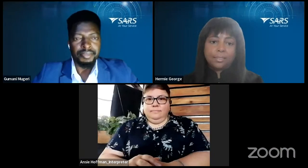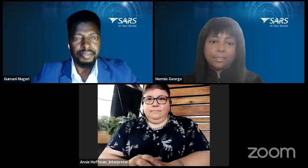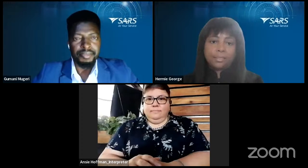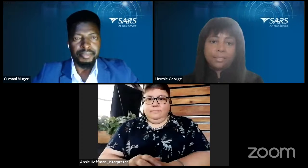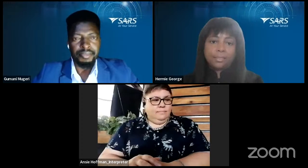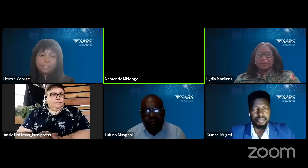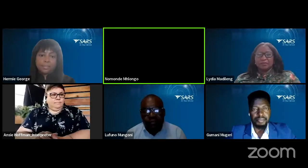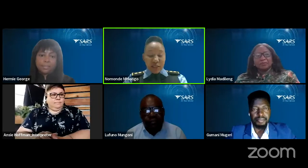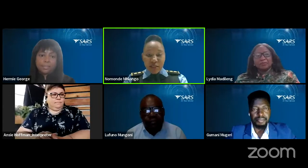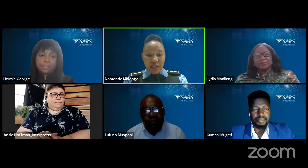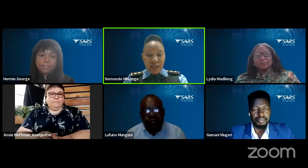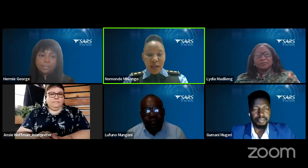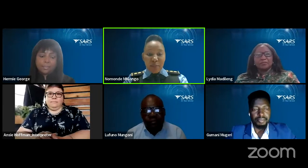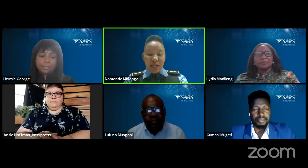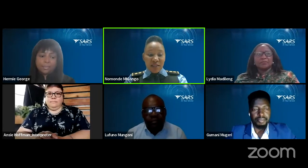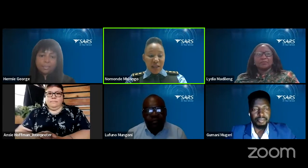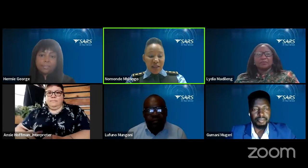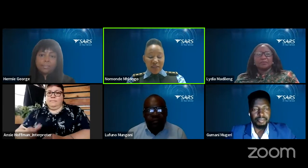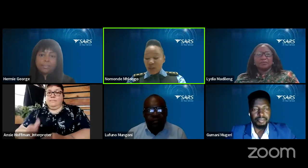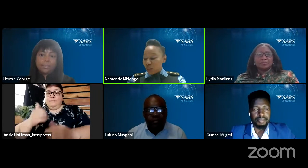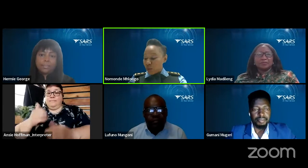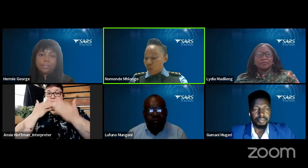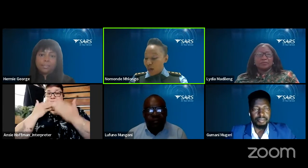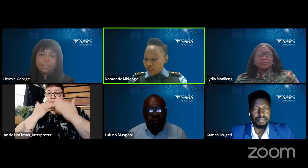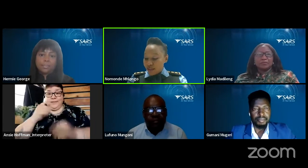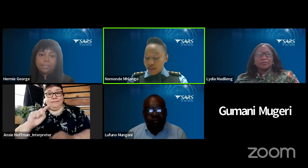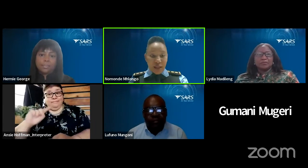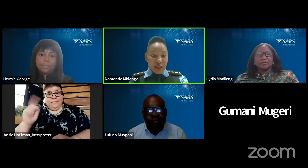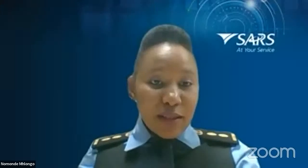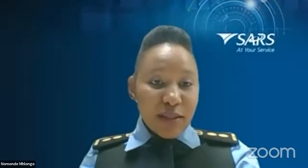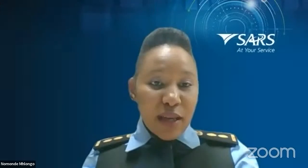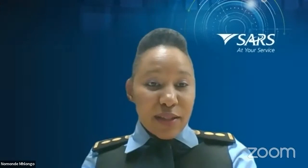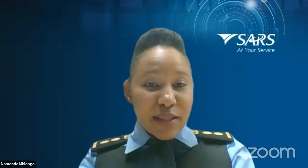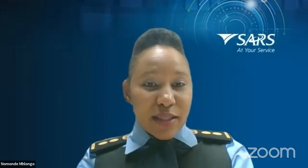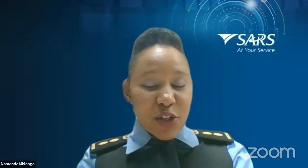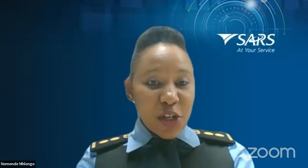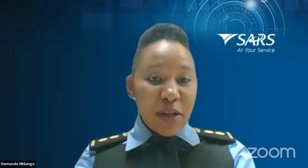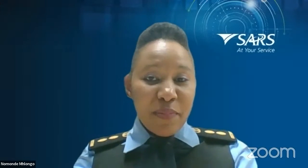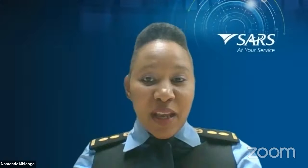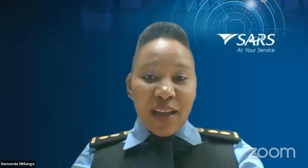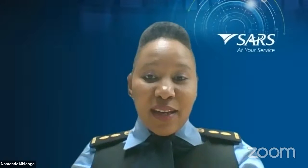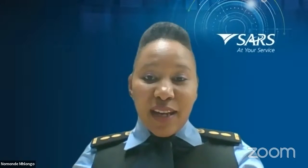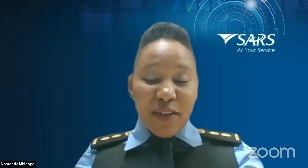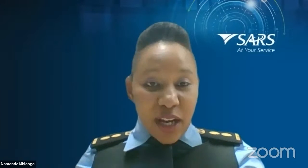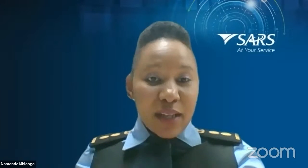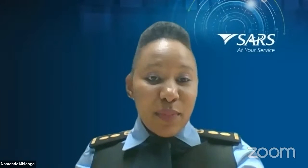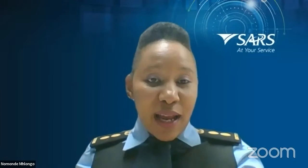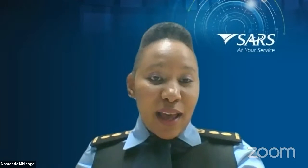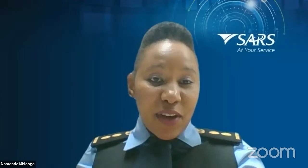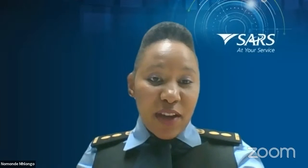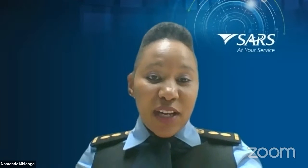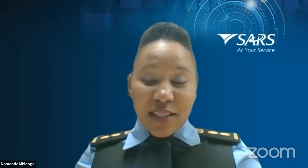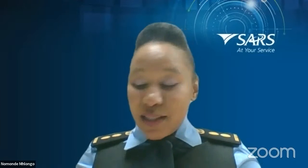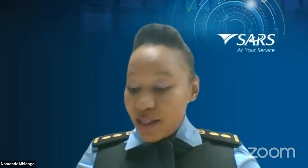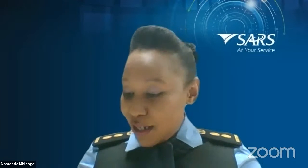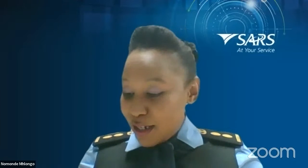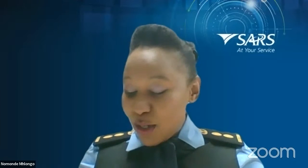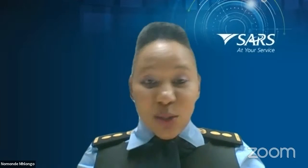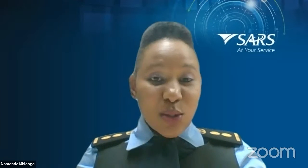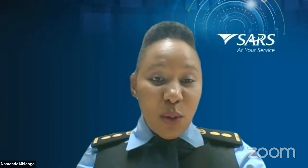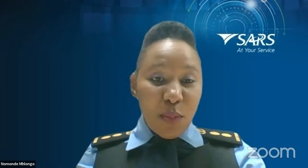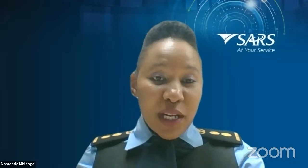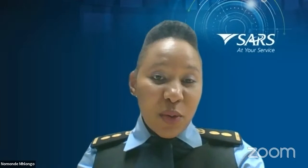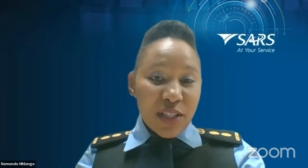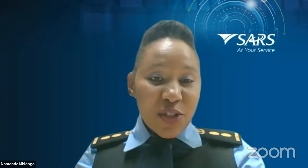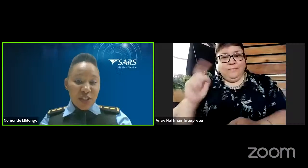Thank you so much, colleagues. And I must say that was quite an intense session. Never in my life have I